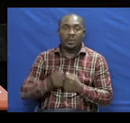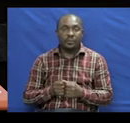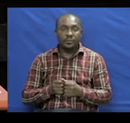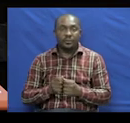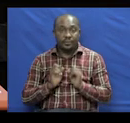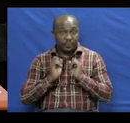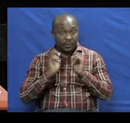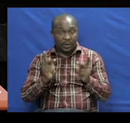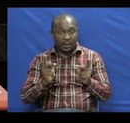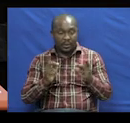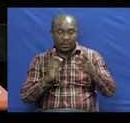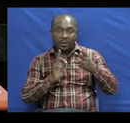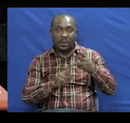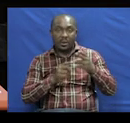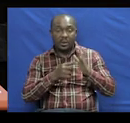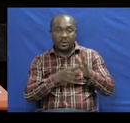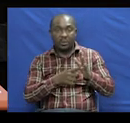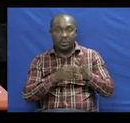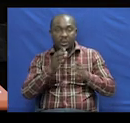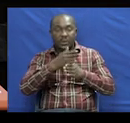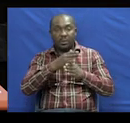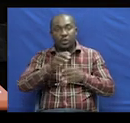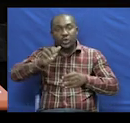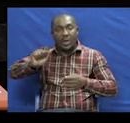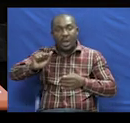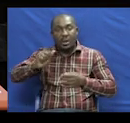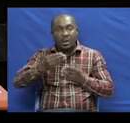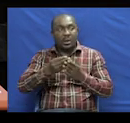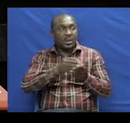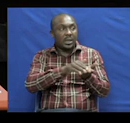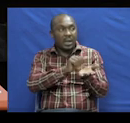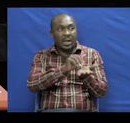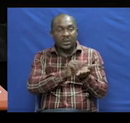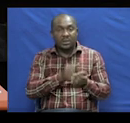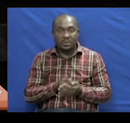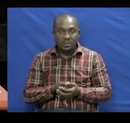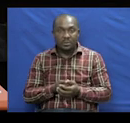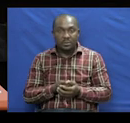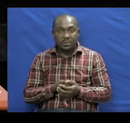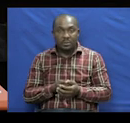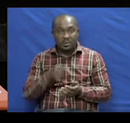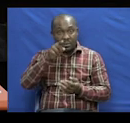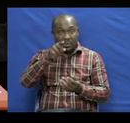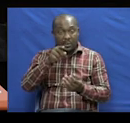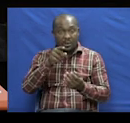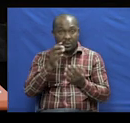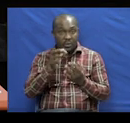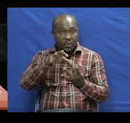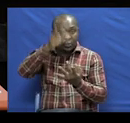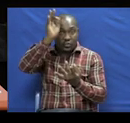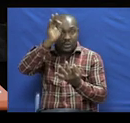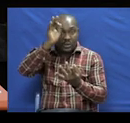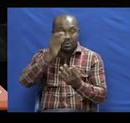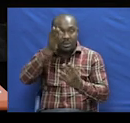Our third example there was about ugali and rice. You had a choice to choose